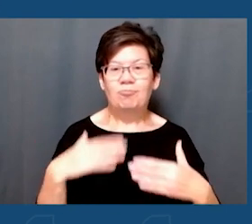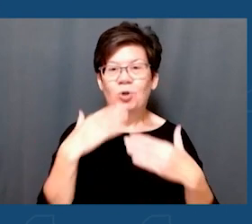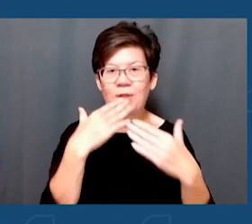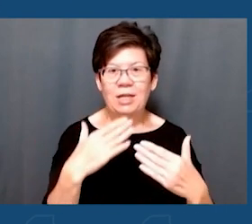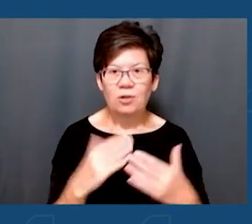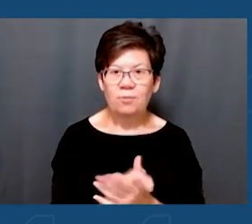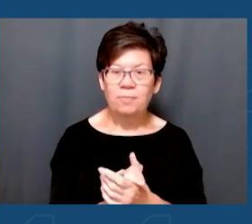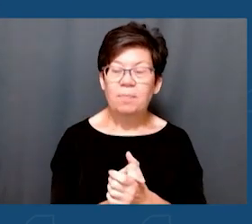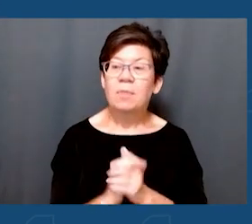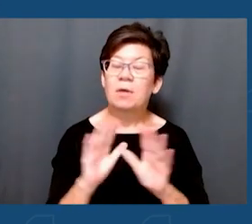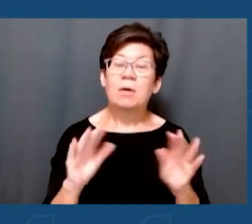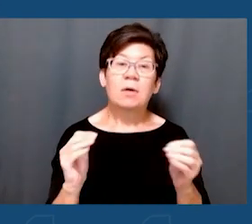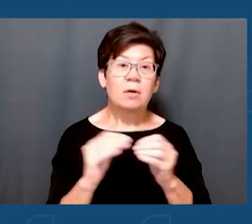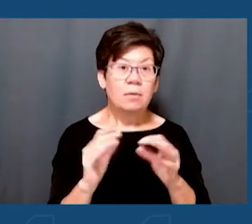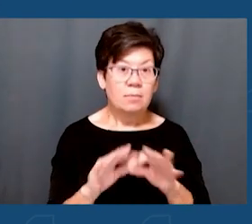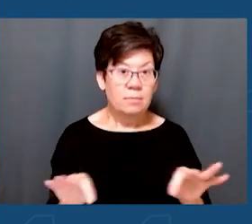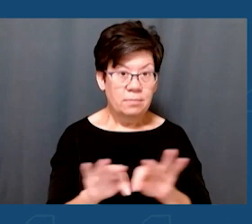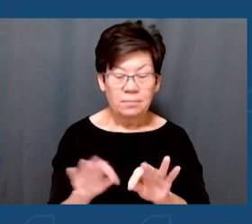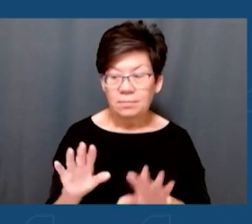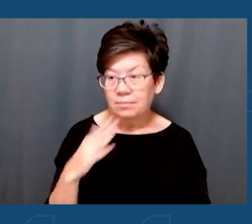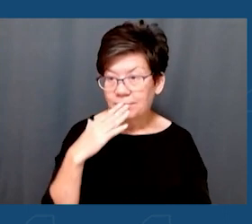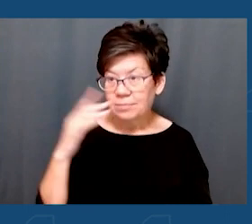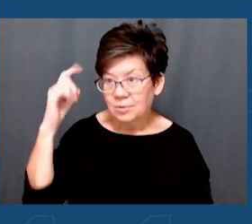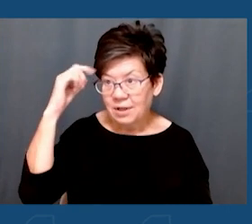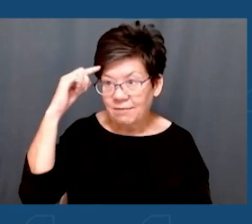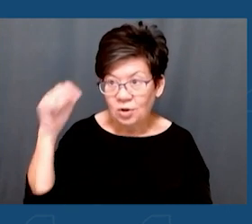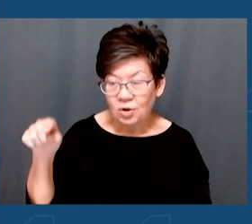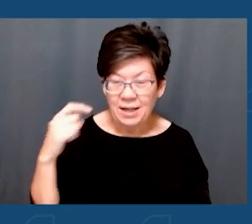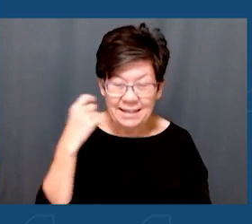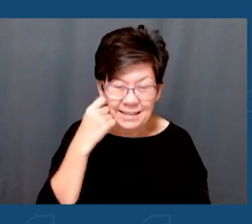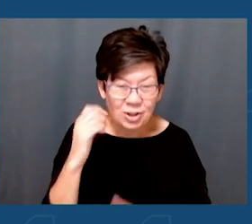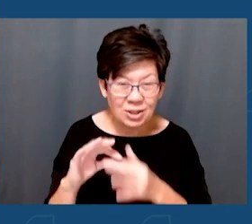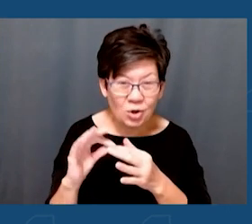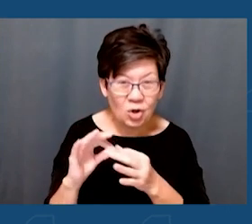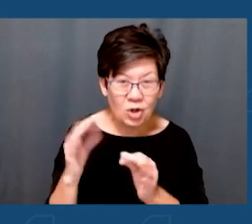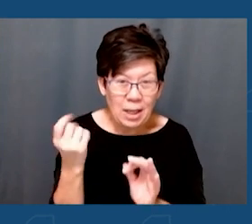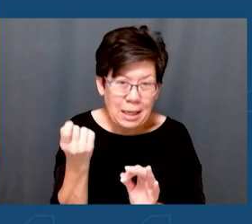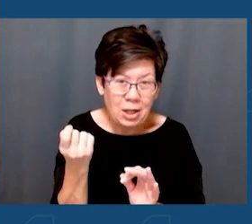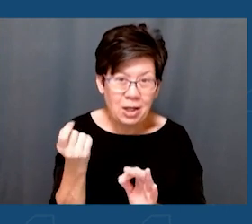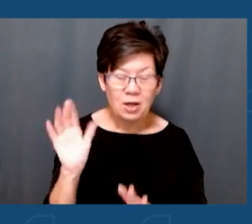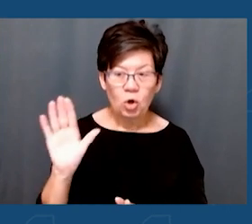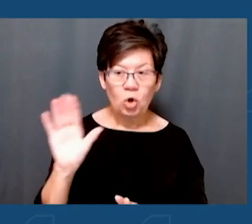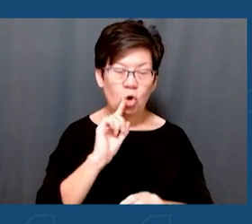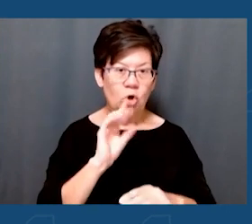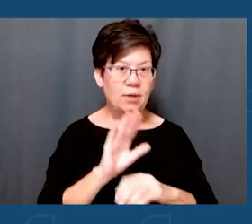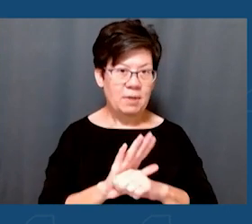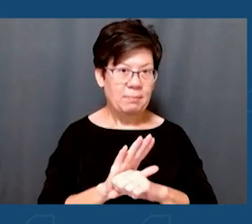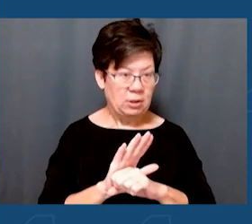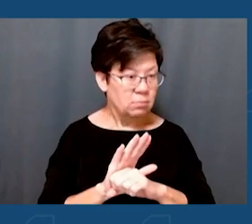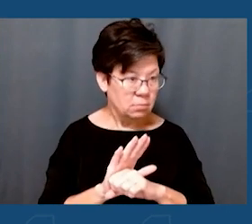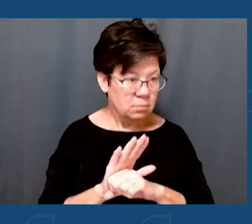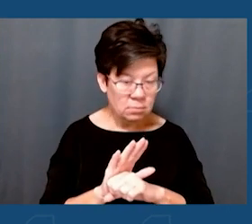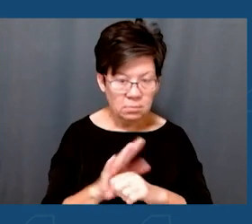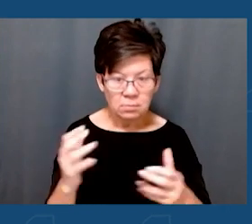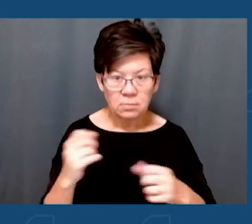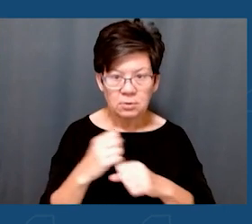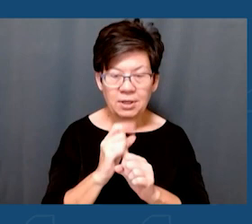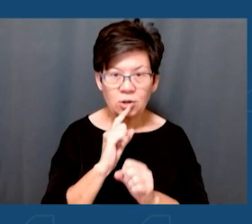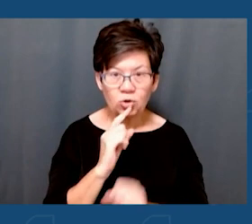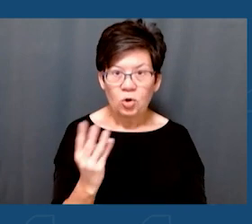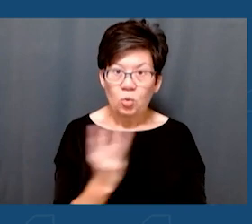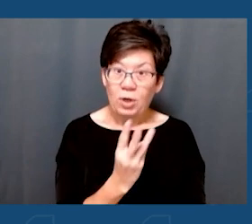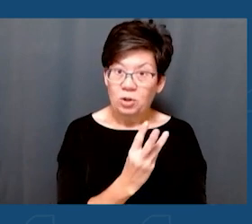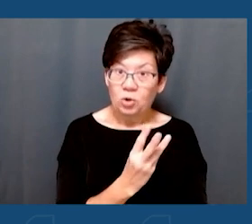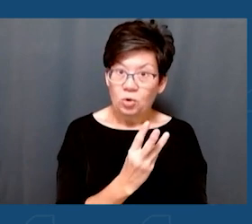more importantly, I want to thank the governor. And I think what you heard a little bit is her commitment to making sure that Western New York,